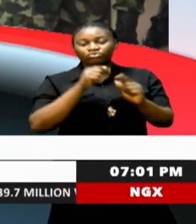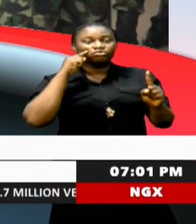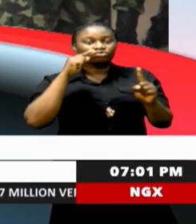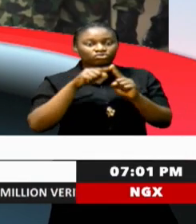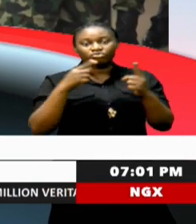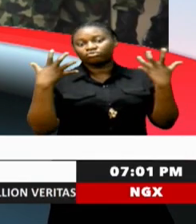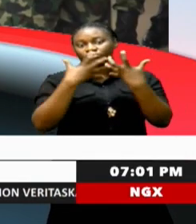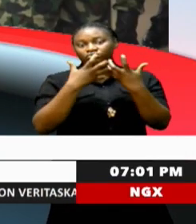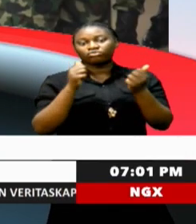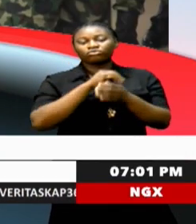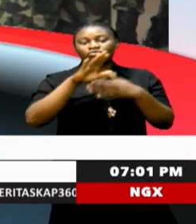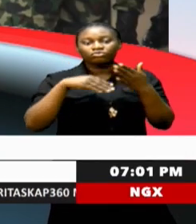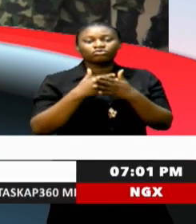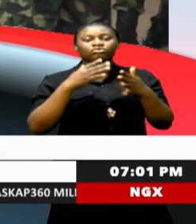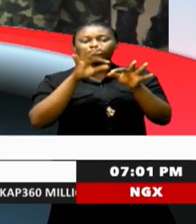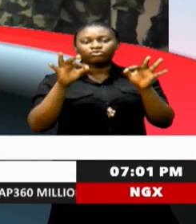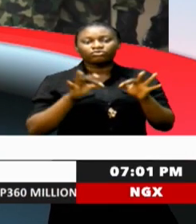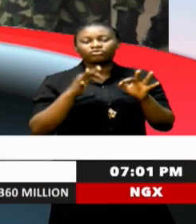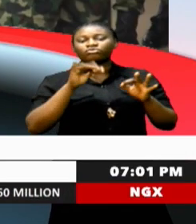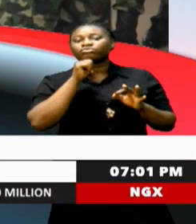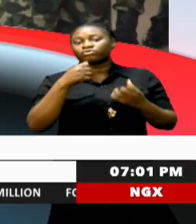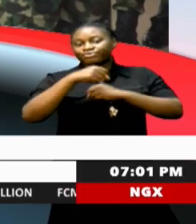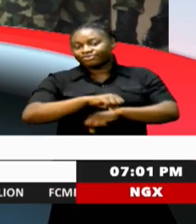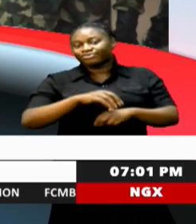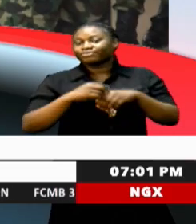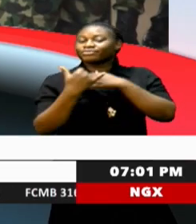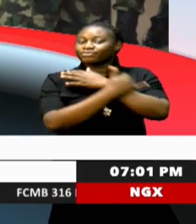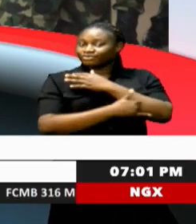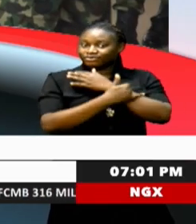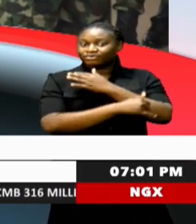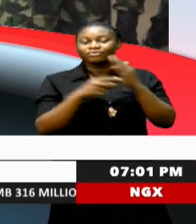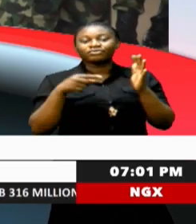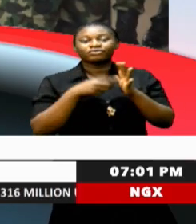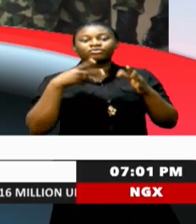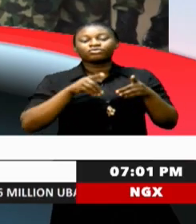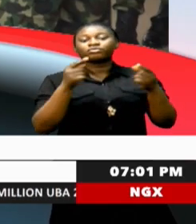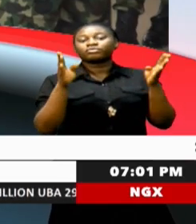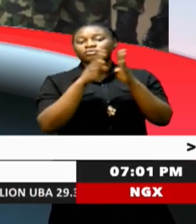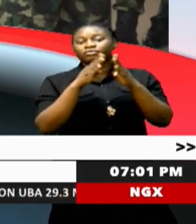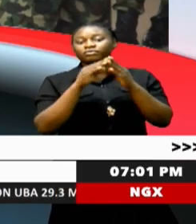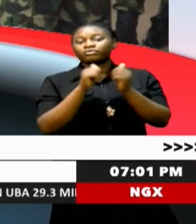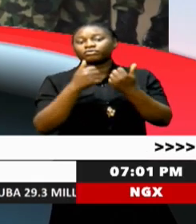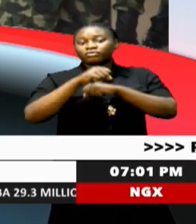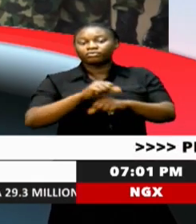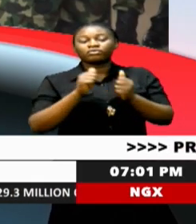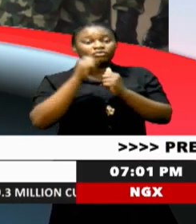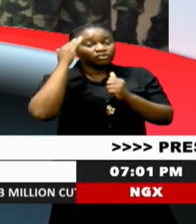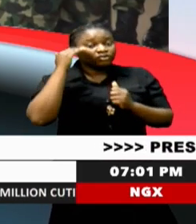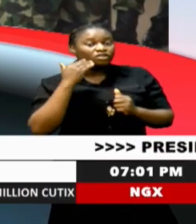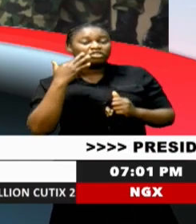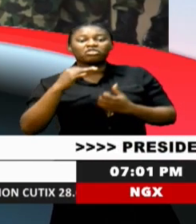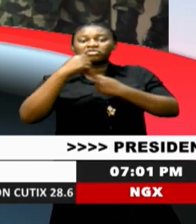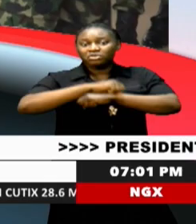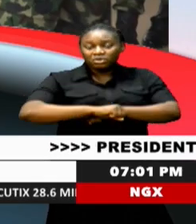all forms of insecurity in the country. This was at a routine security meeting at the State House with heads of security